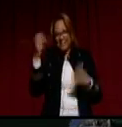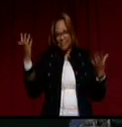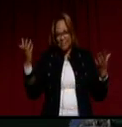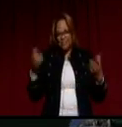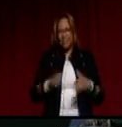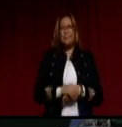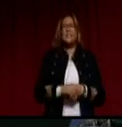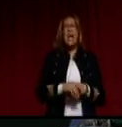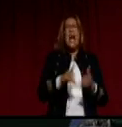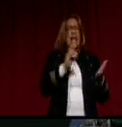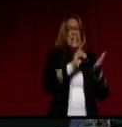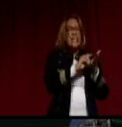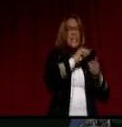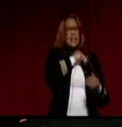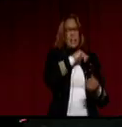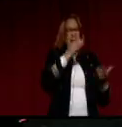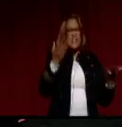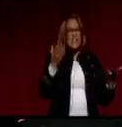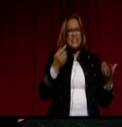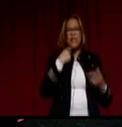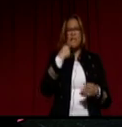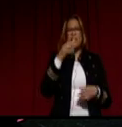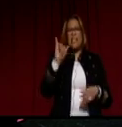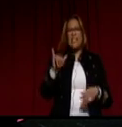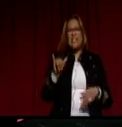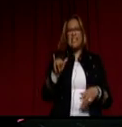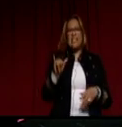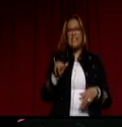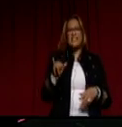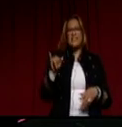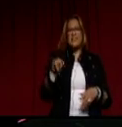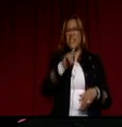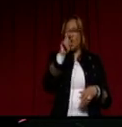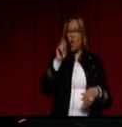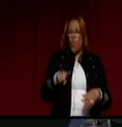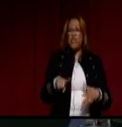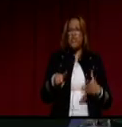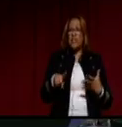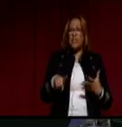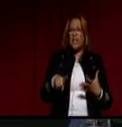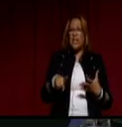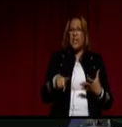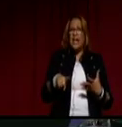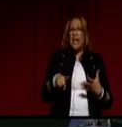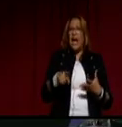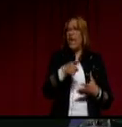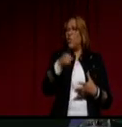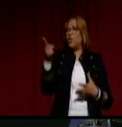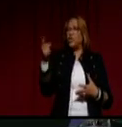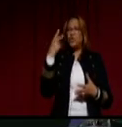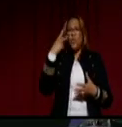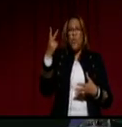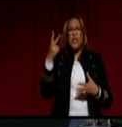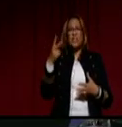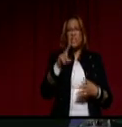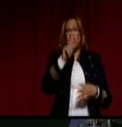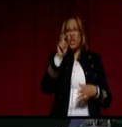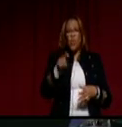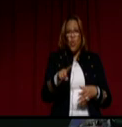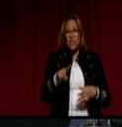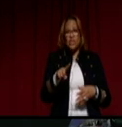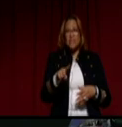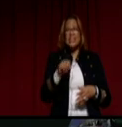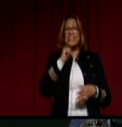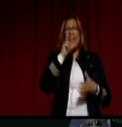Dr. Mason, let me say this. Should we get tests? Here's a question I want, and I don't want those of you who are watching to think that your questions are